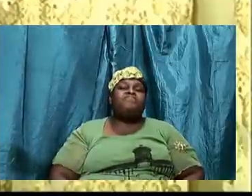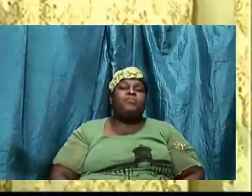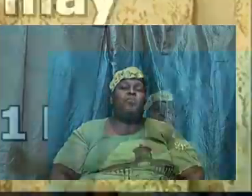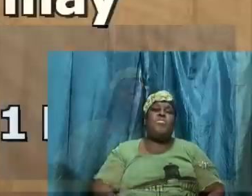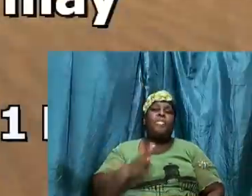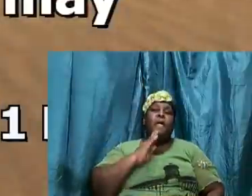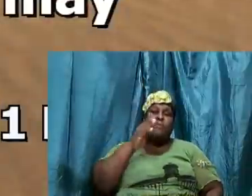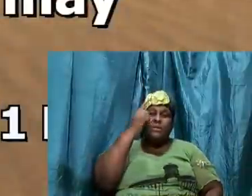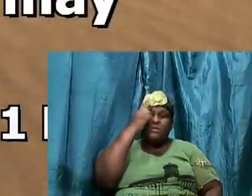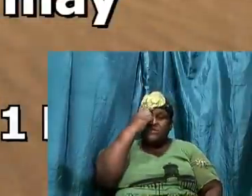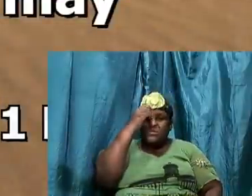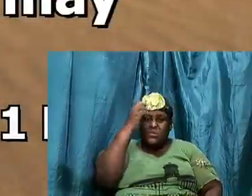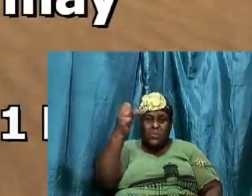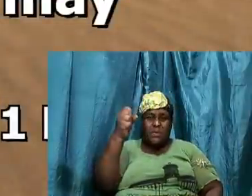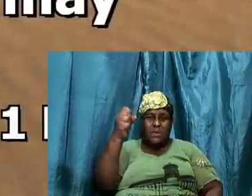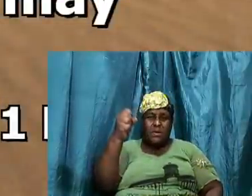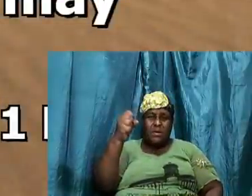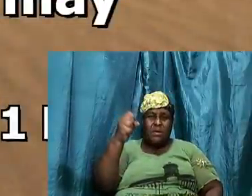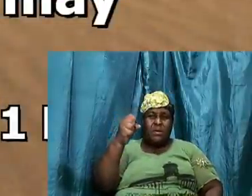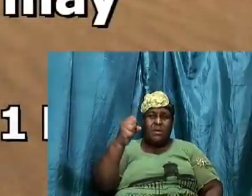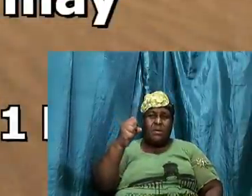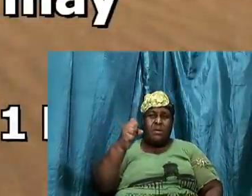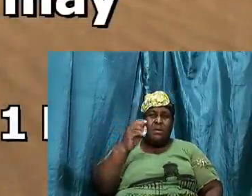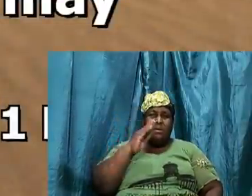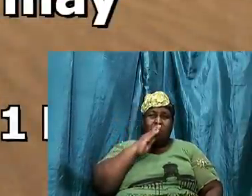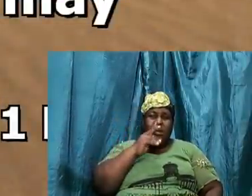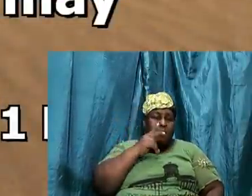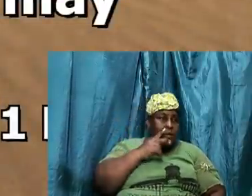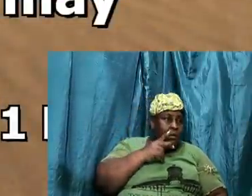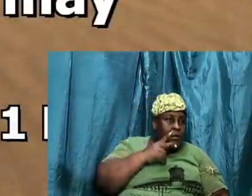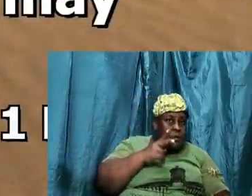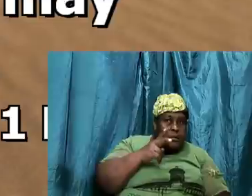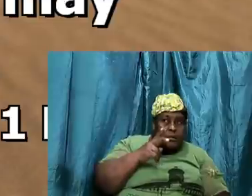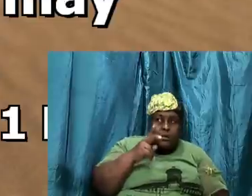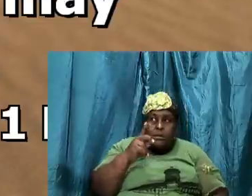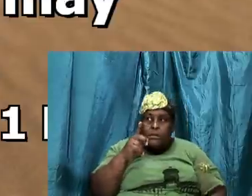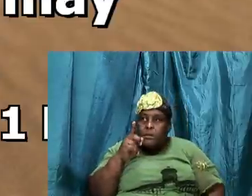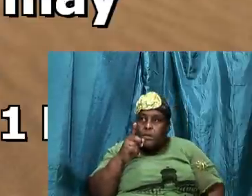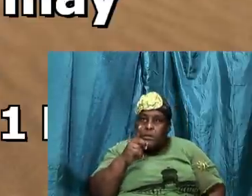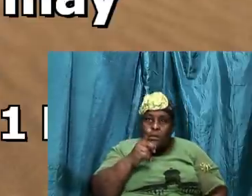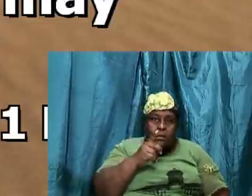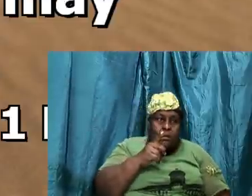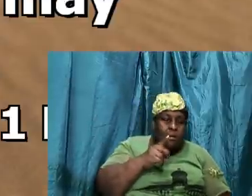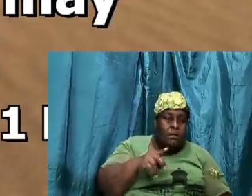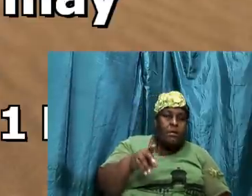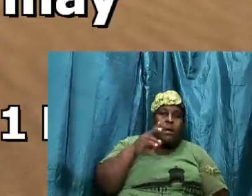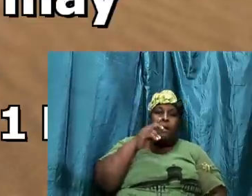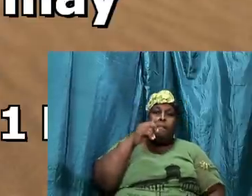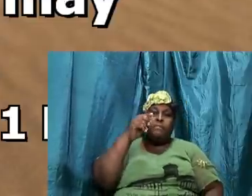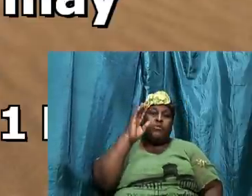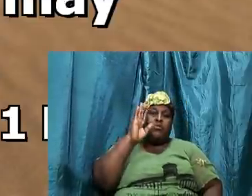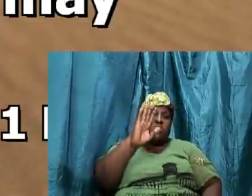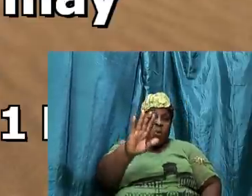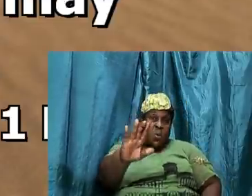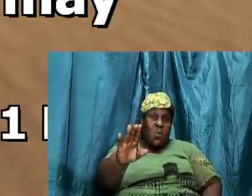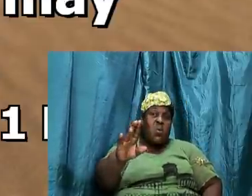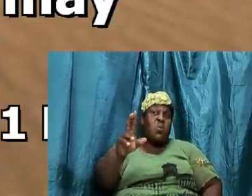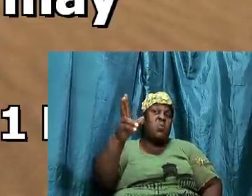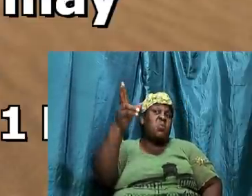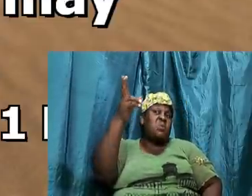Be sober, glory. Be vigilant, because your